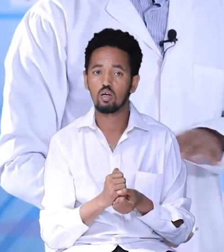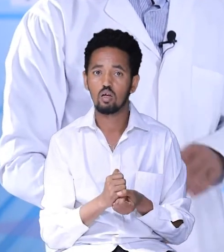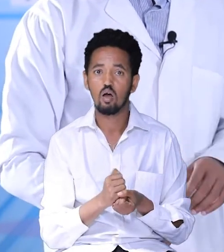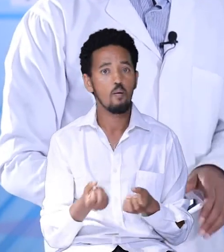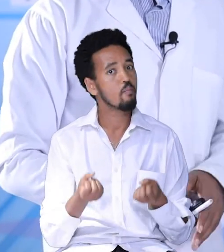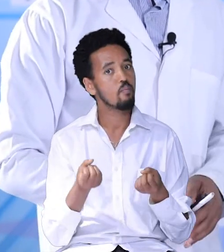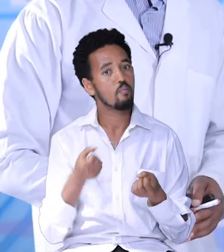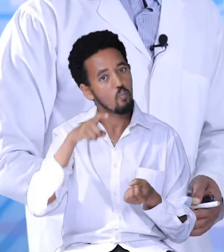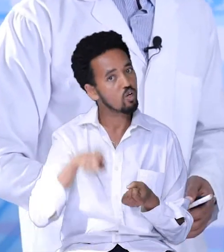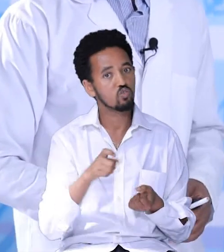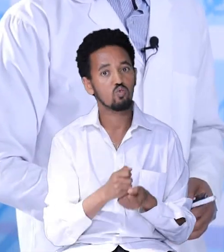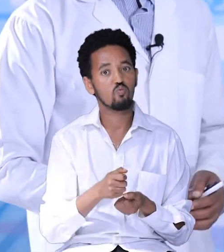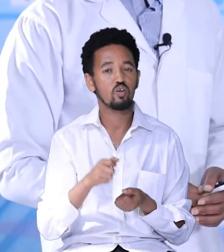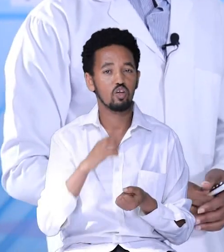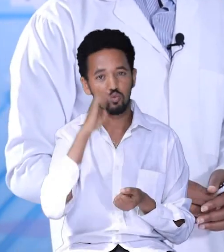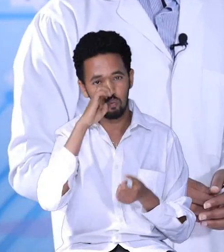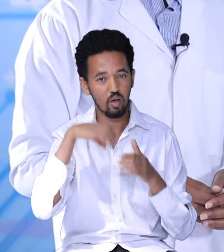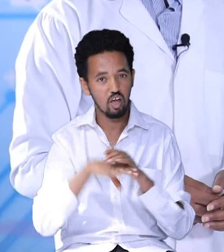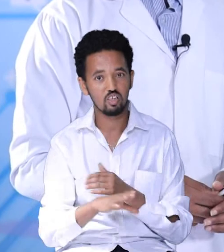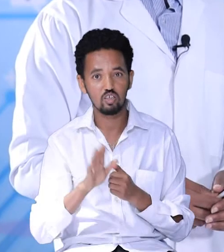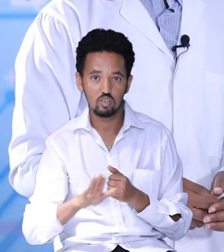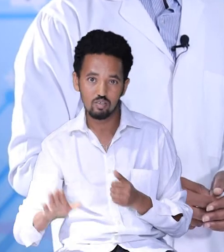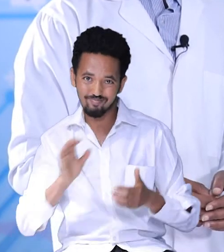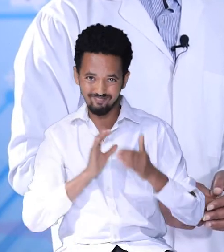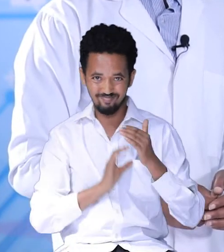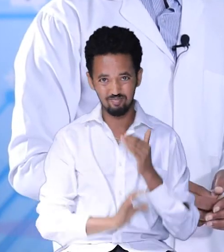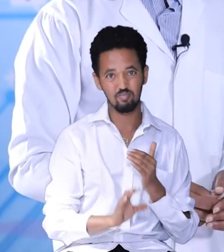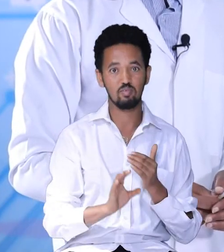Most of the Ethiopian mothers died during the childbearing time